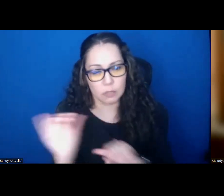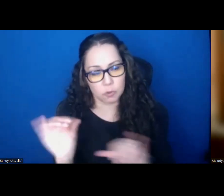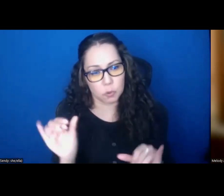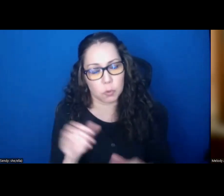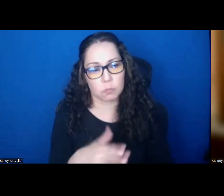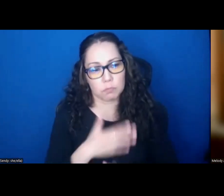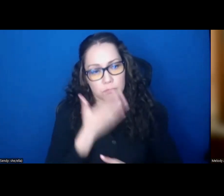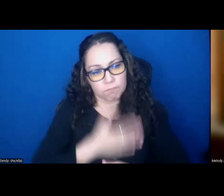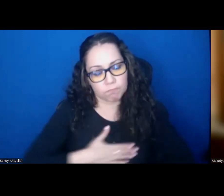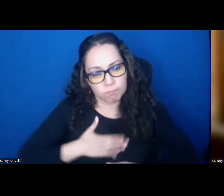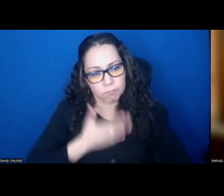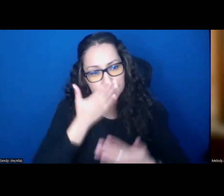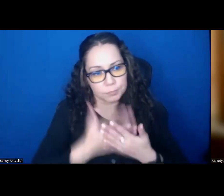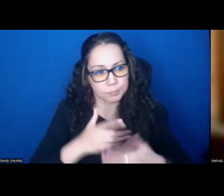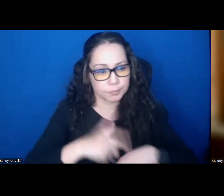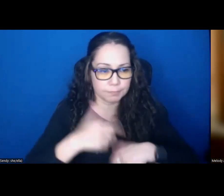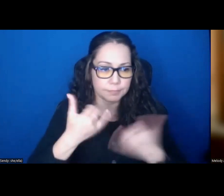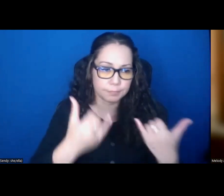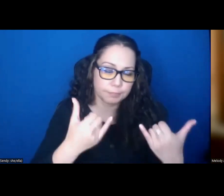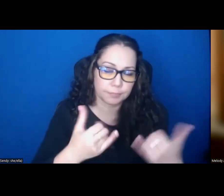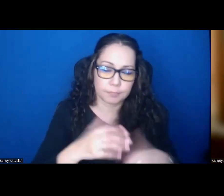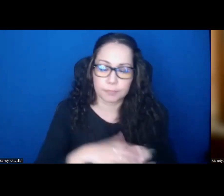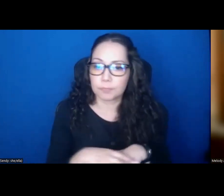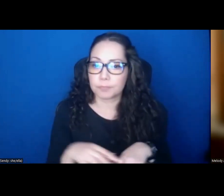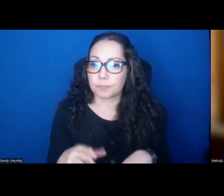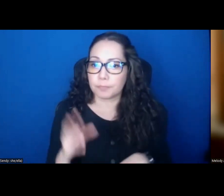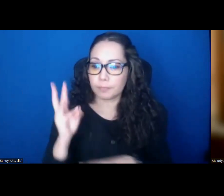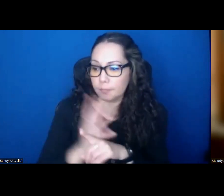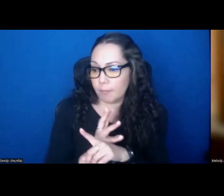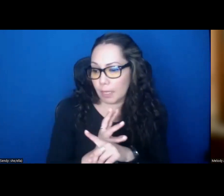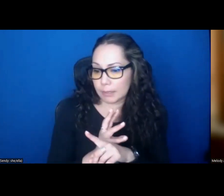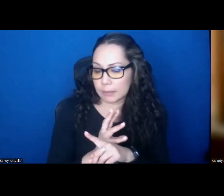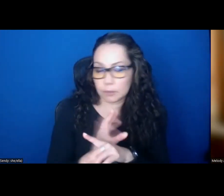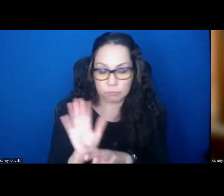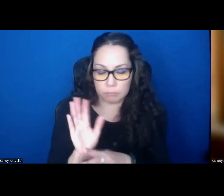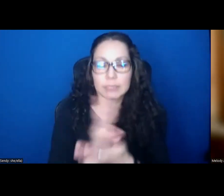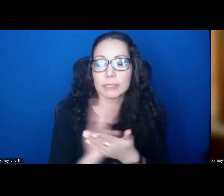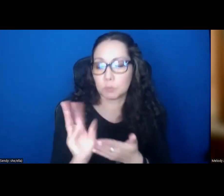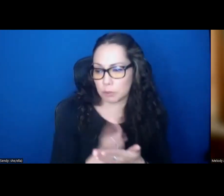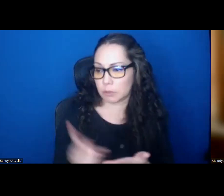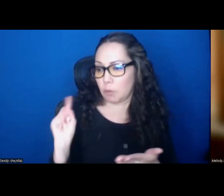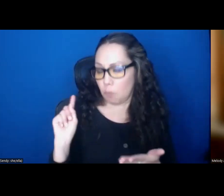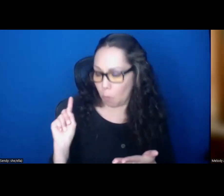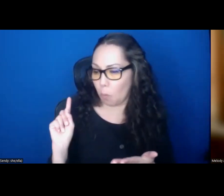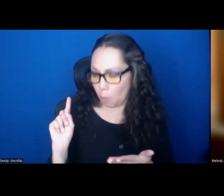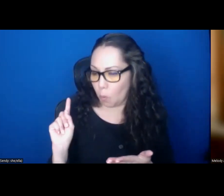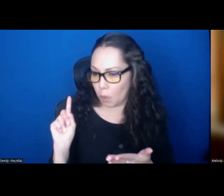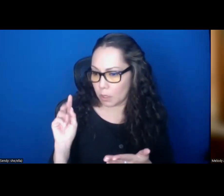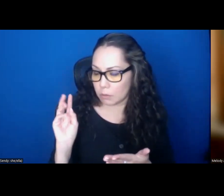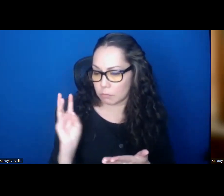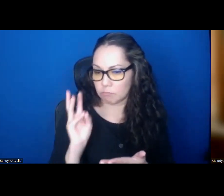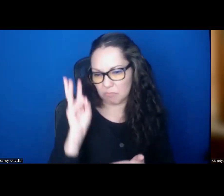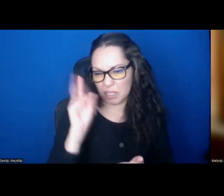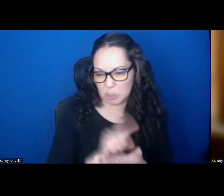For advocacy, about six weeks ago, I went over about 530 at night.